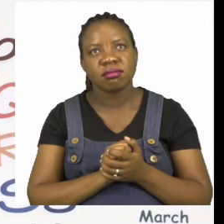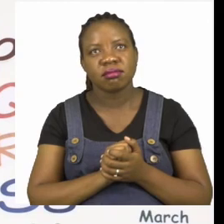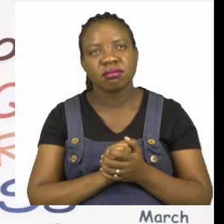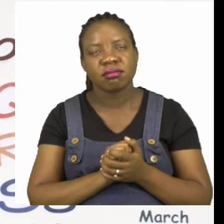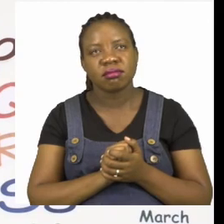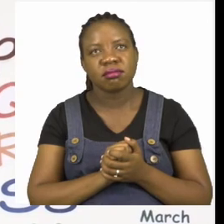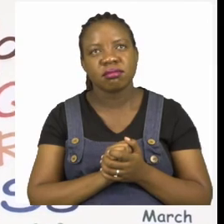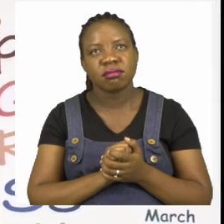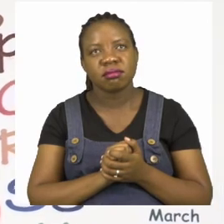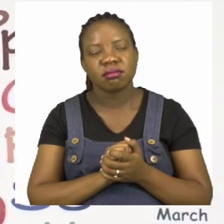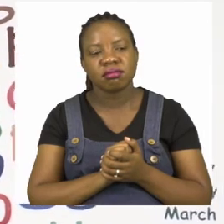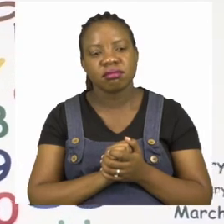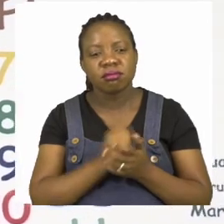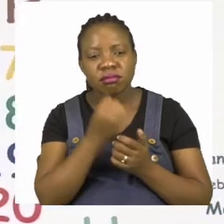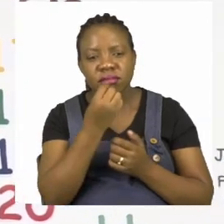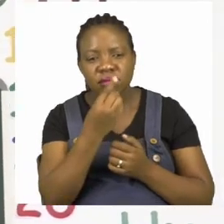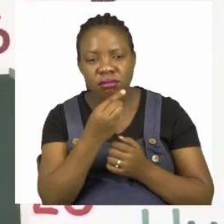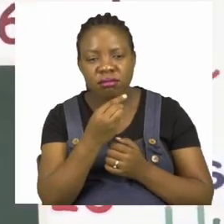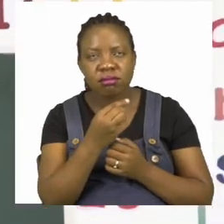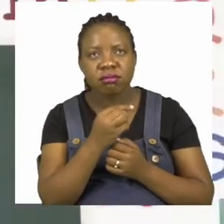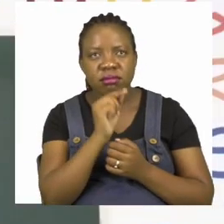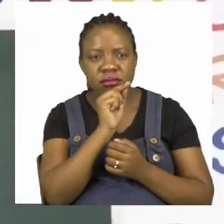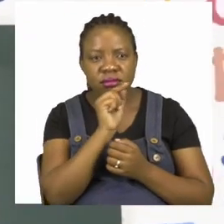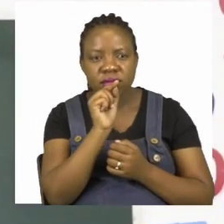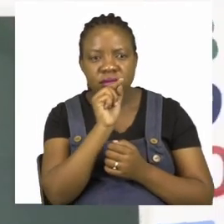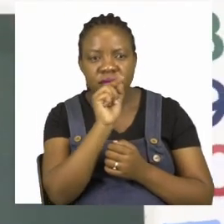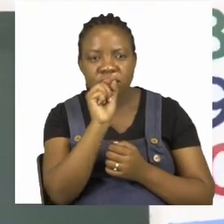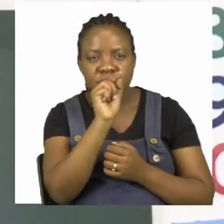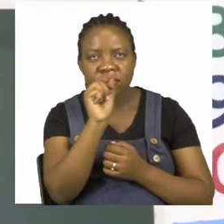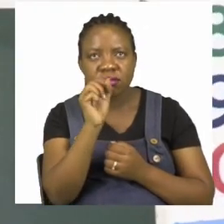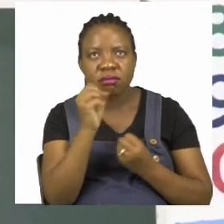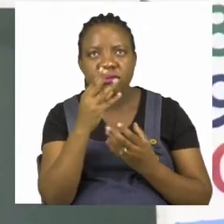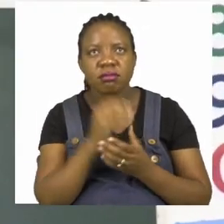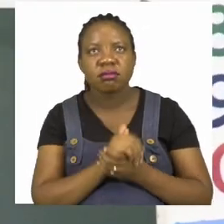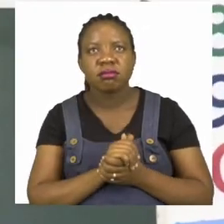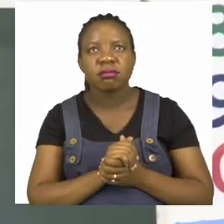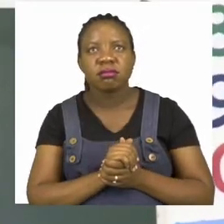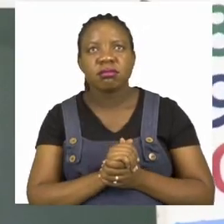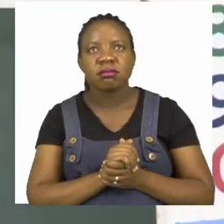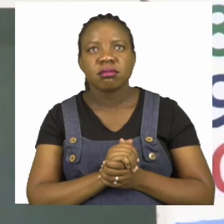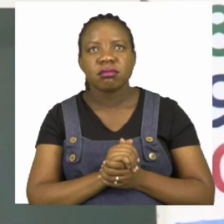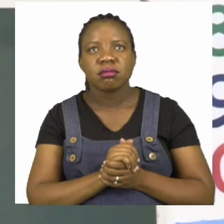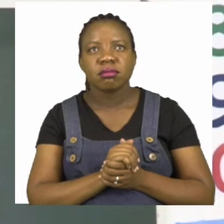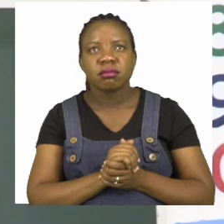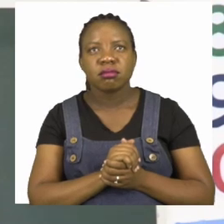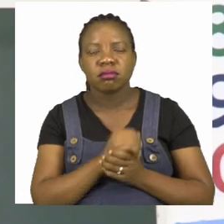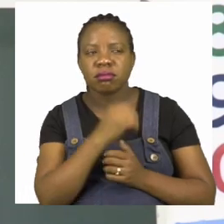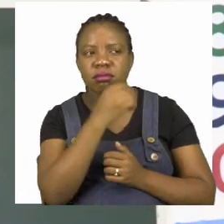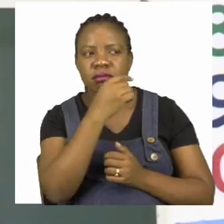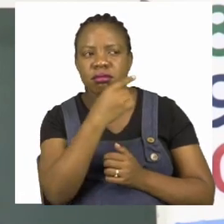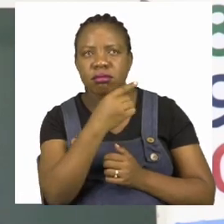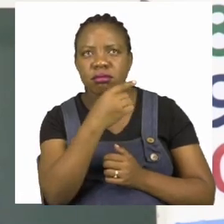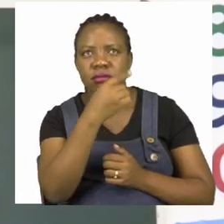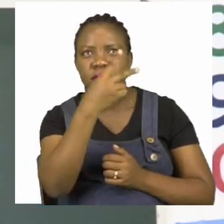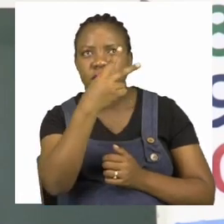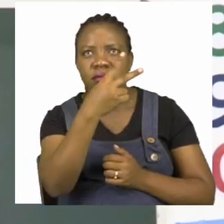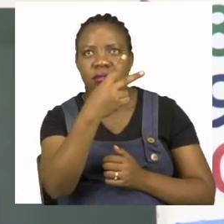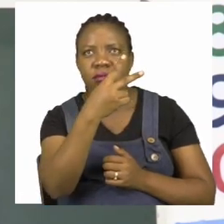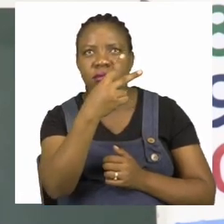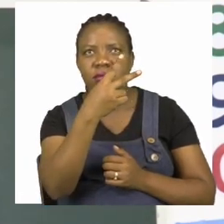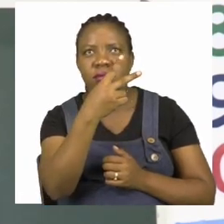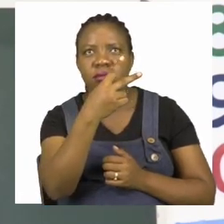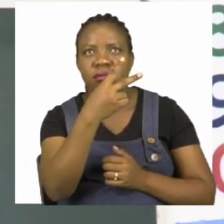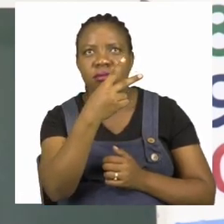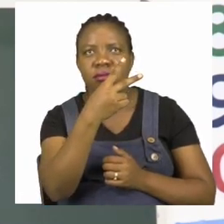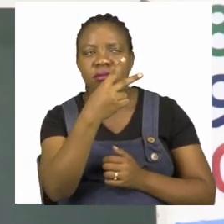the sticks. And this one, we're going to start by saying 1, 2.